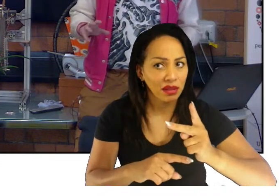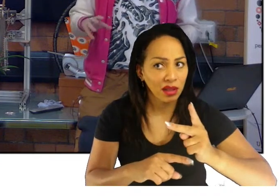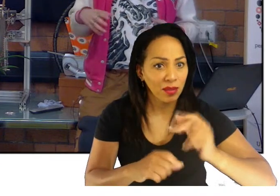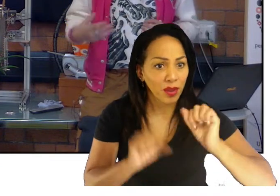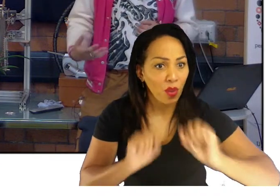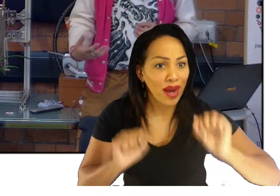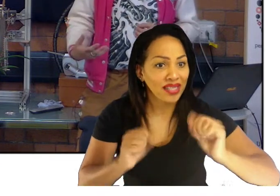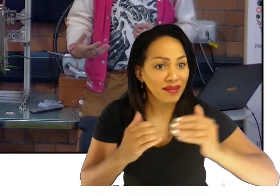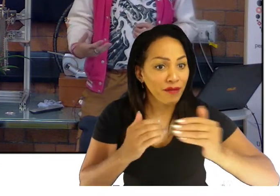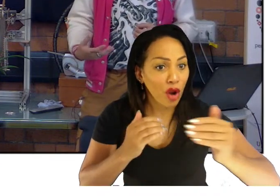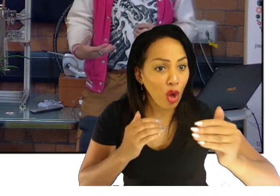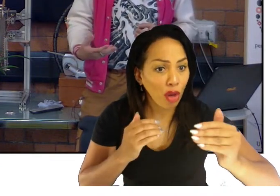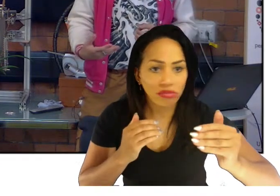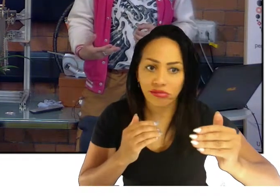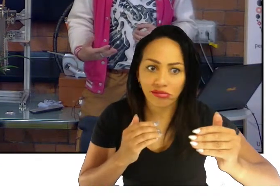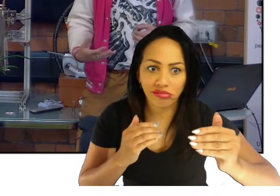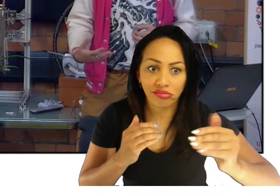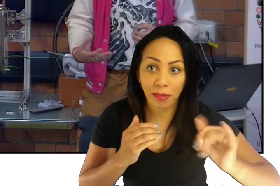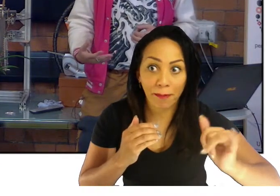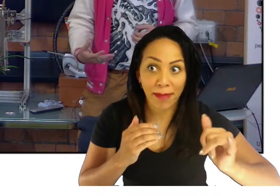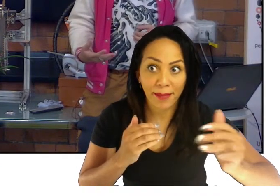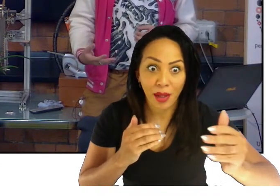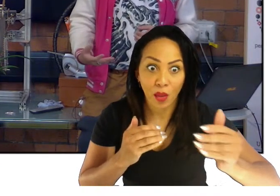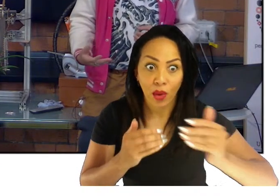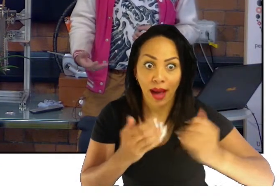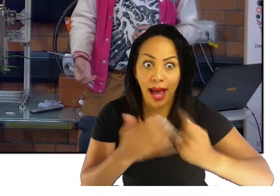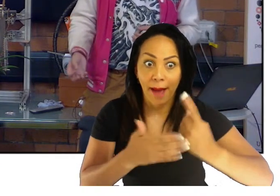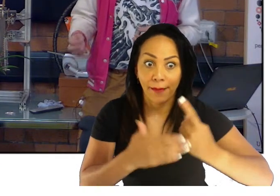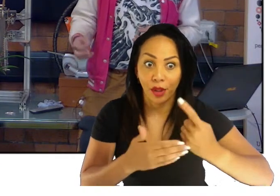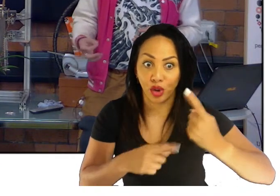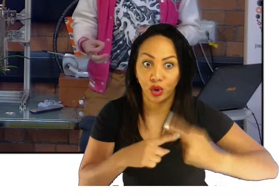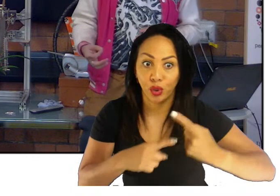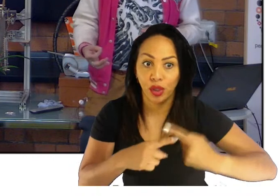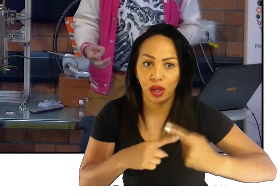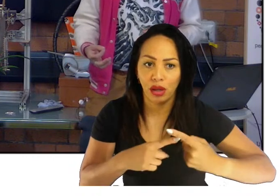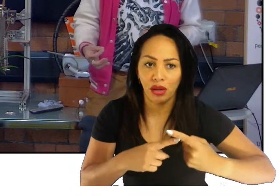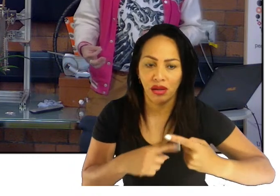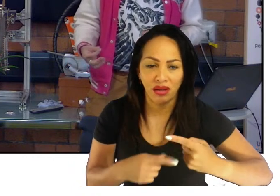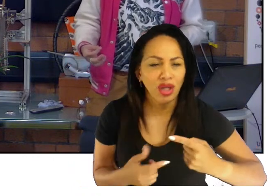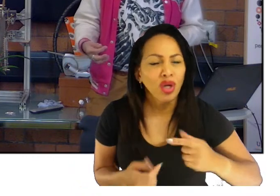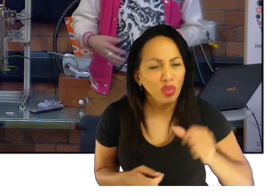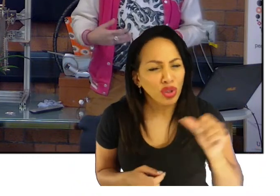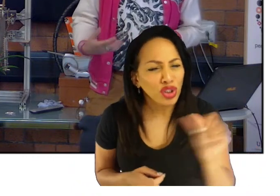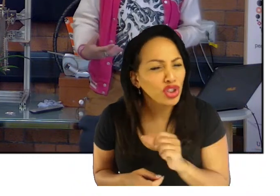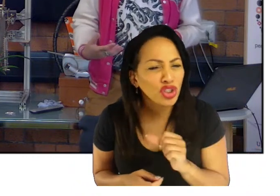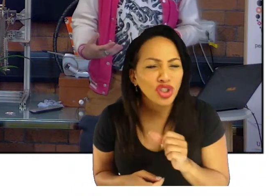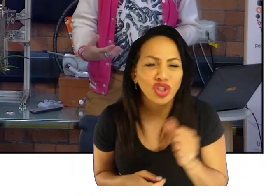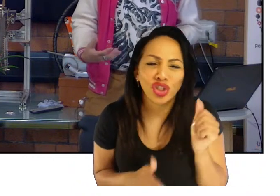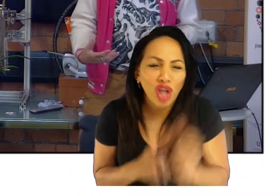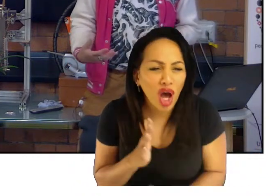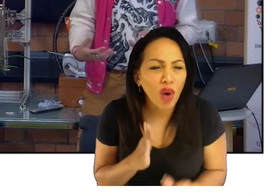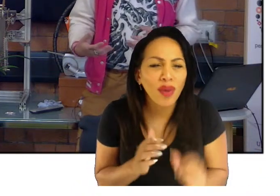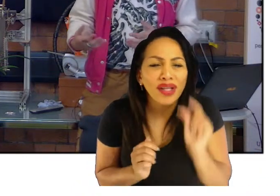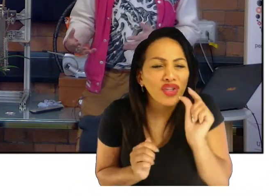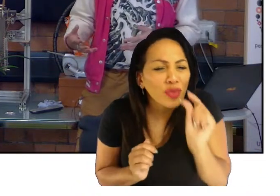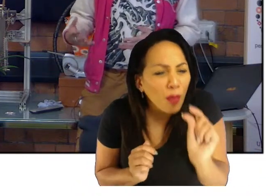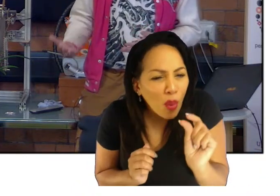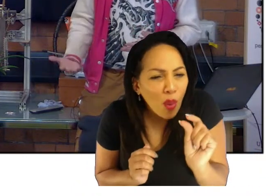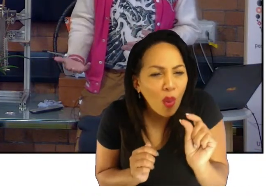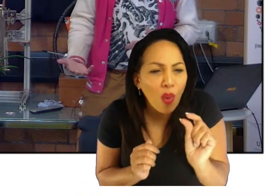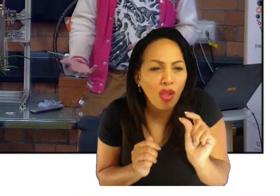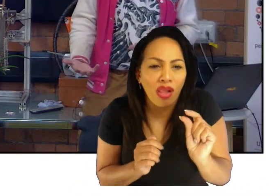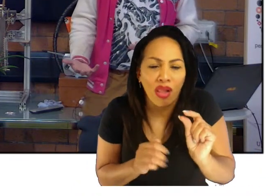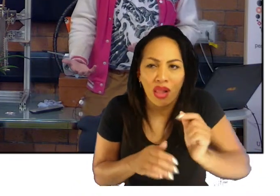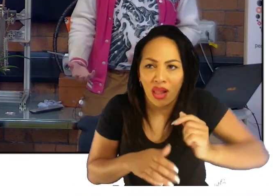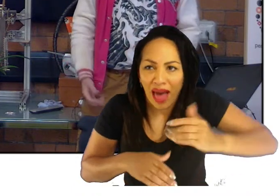But it will be a lot quicker if we start with one small act and go from there rather than waiting for the